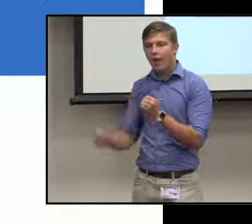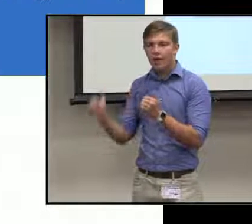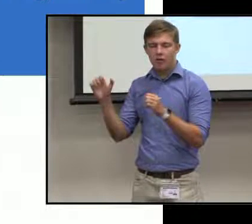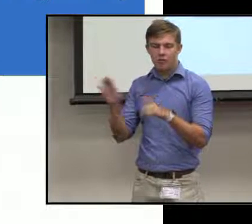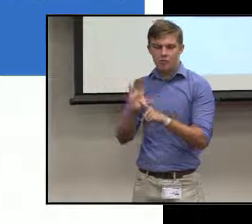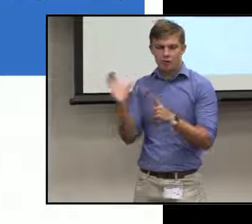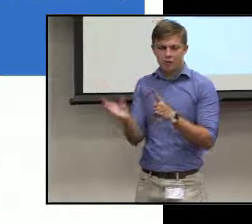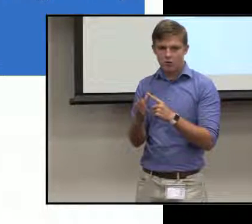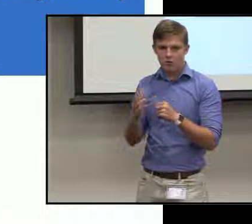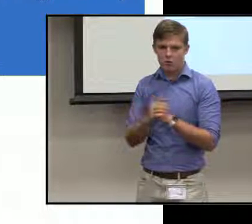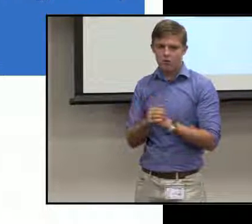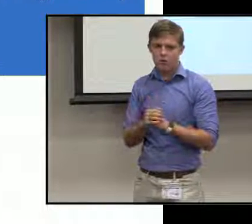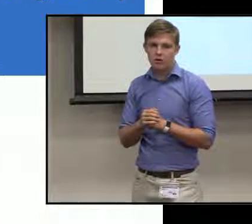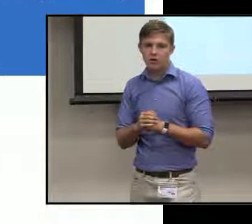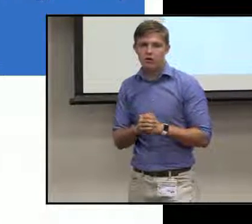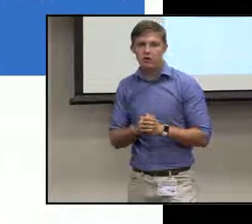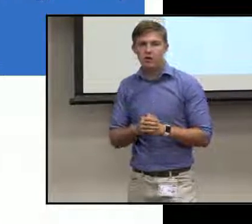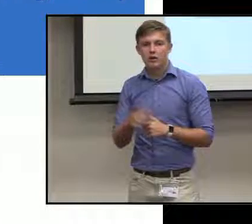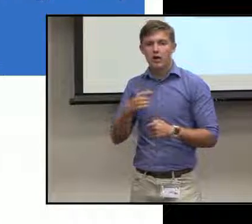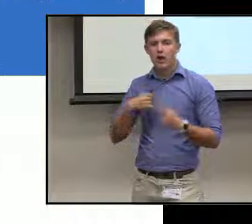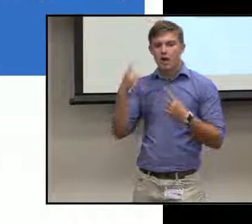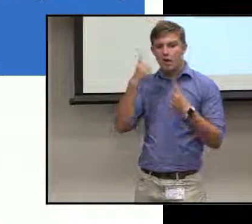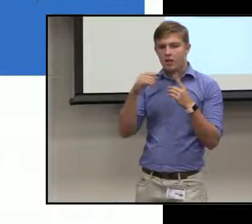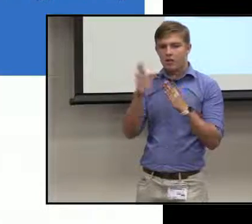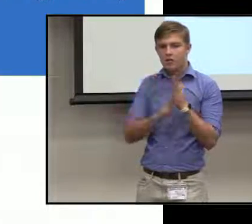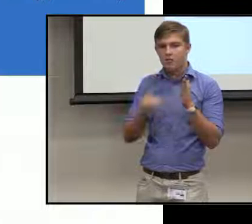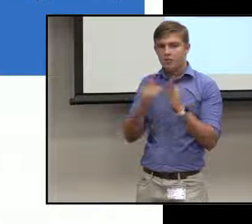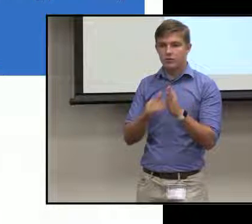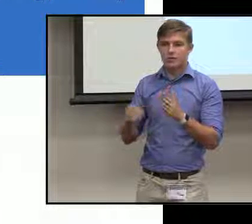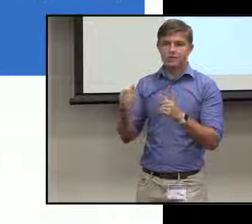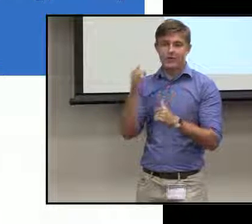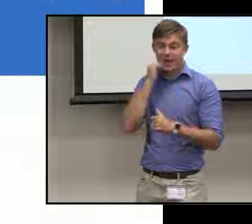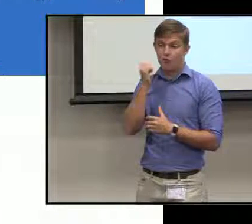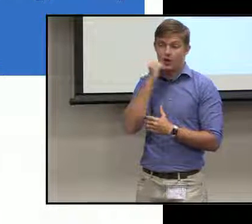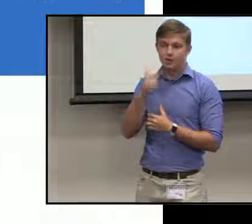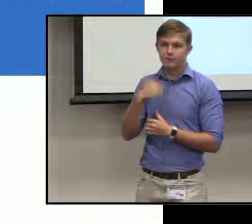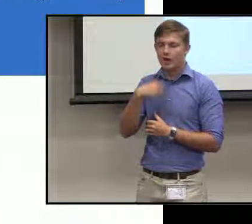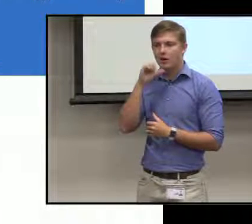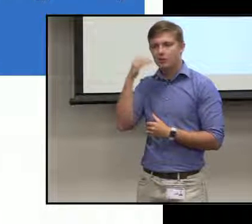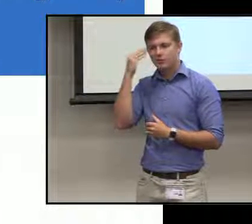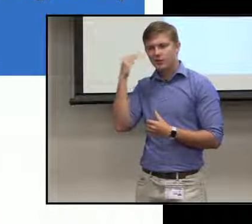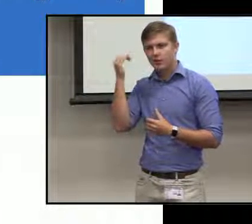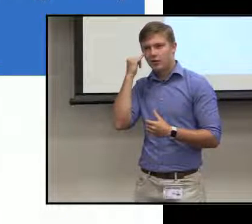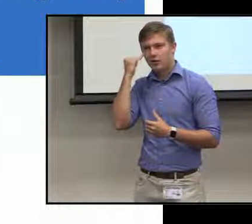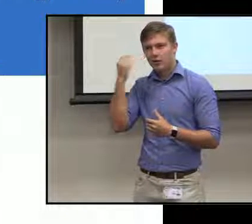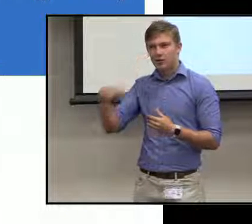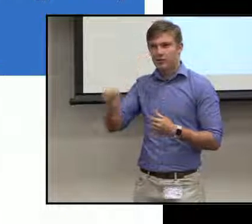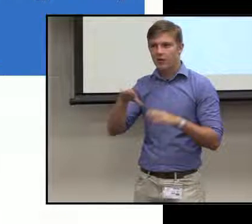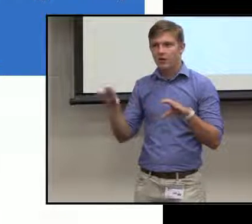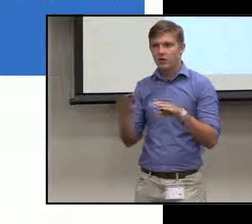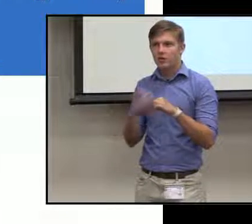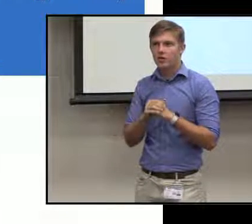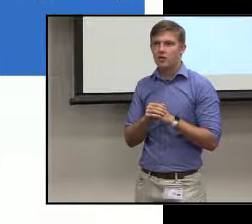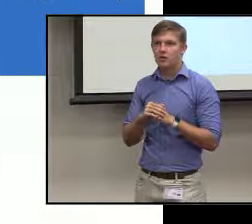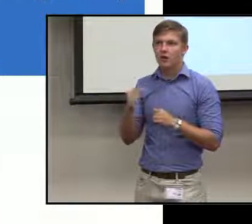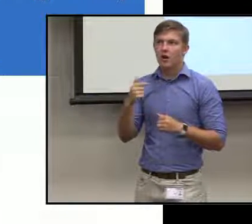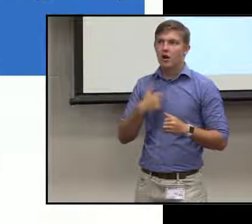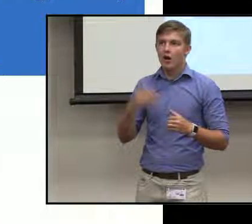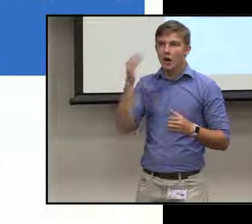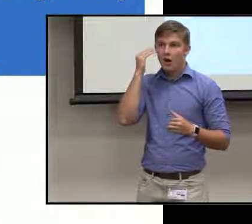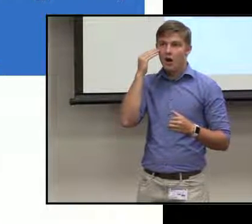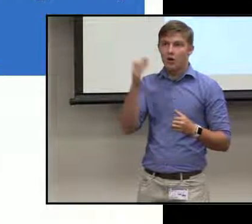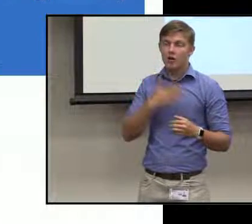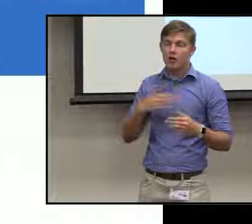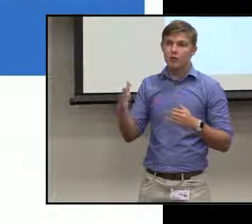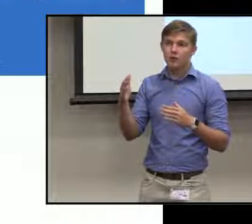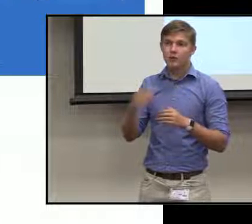I mentioned my children, but I think about New Zealand every day. I don't know if they do. I know my son, when he went to university years after he came back